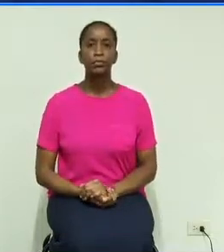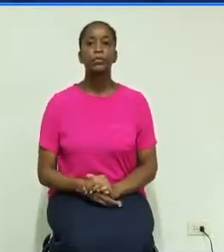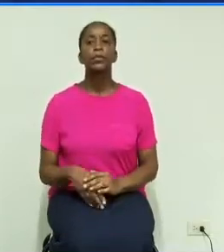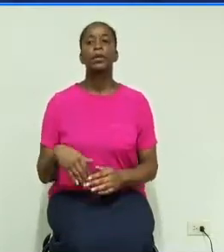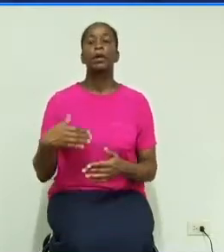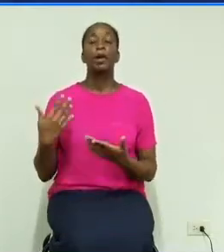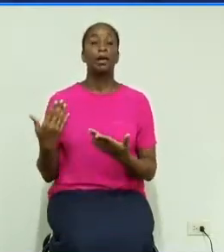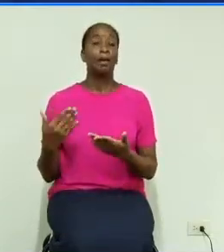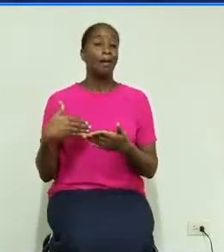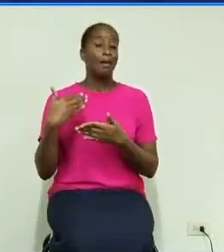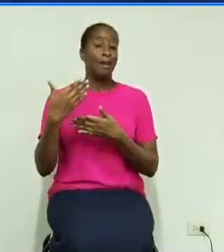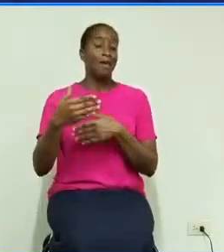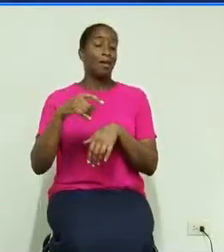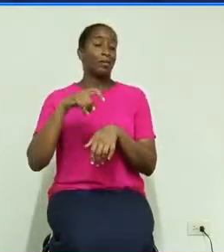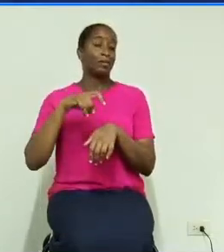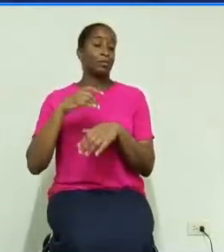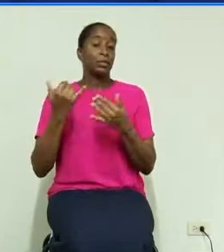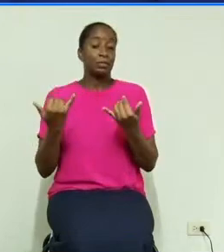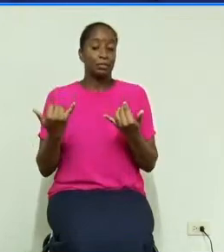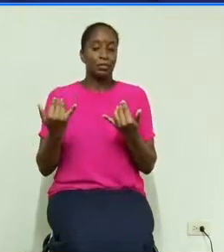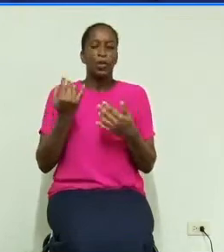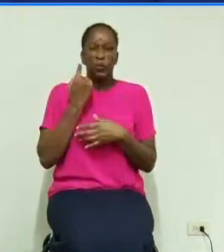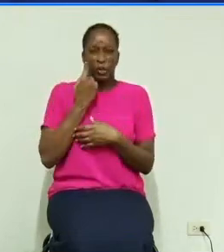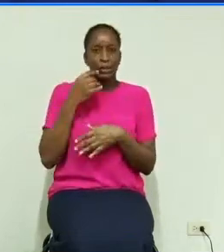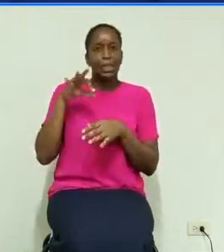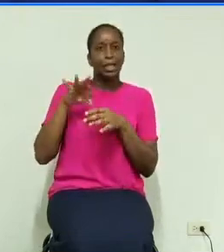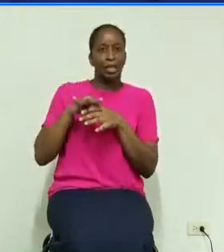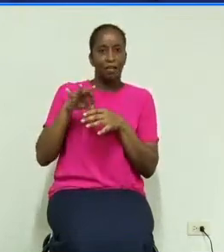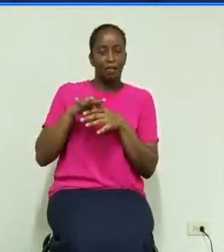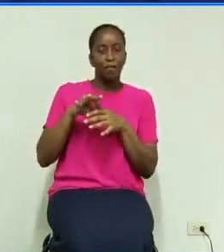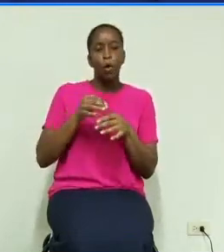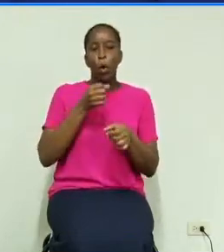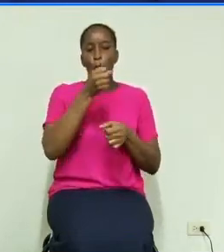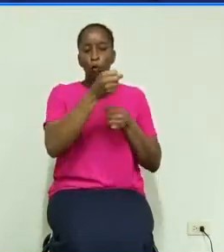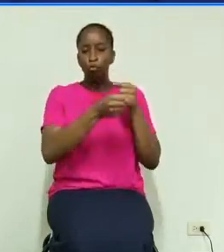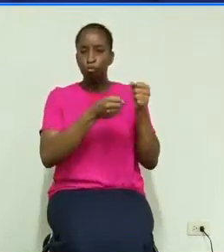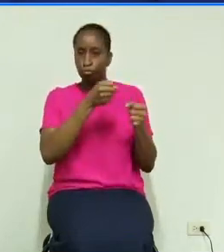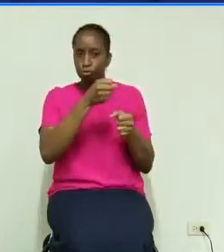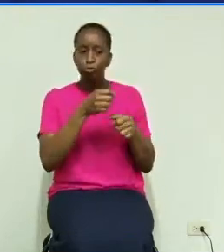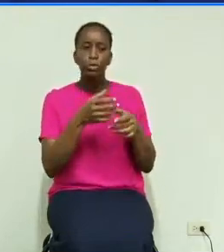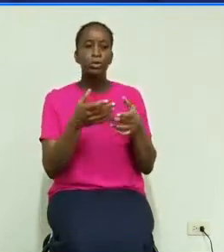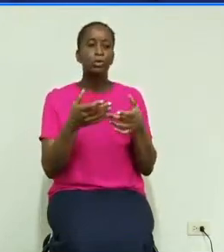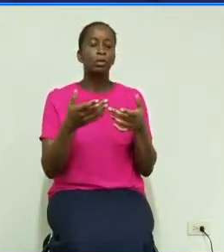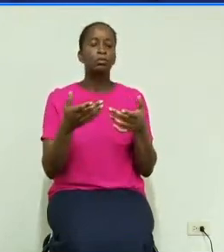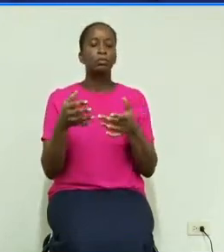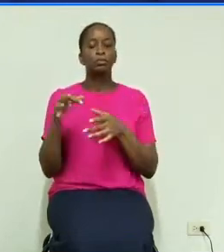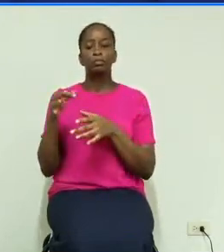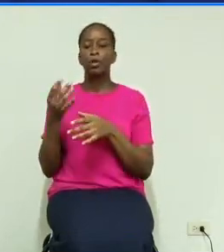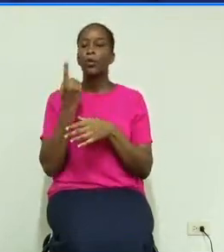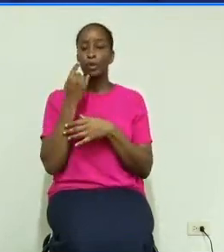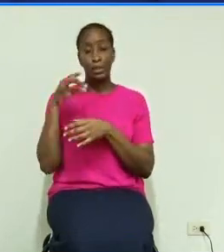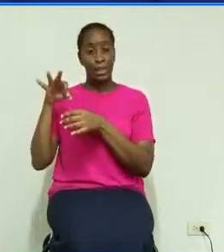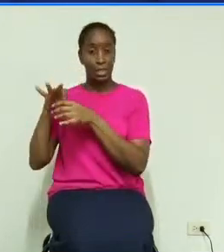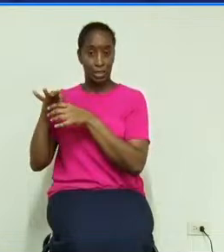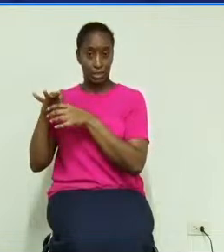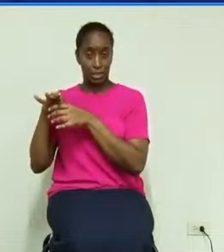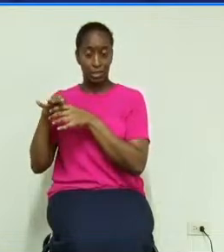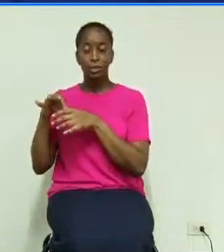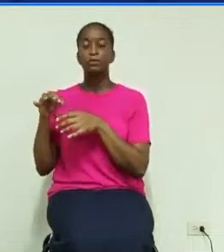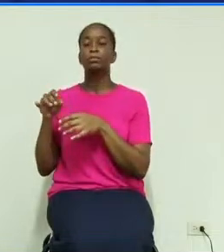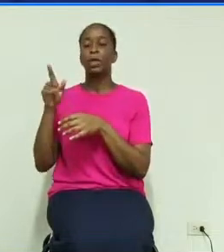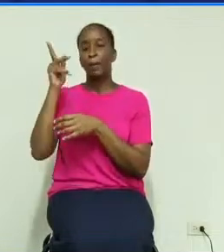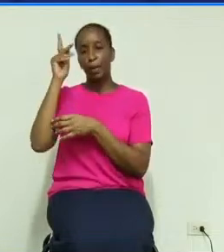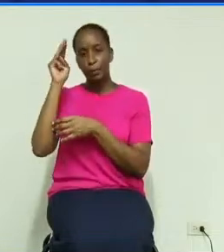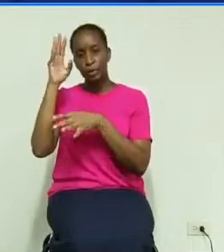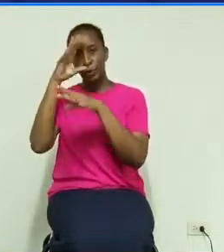have 40%, but in the next election cycle, depending on who wins and depending on the inclination of the leader who